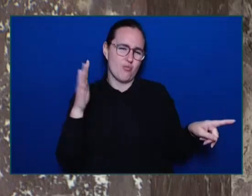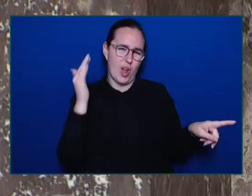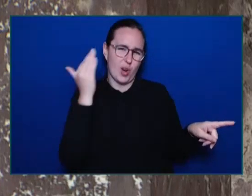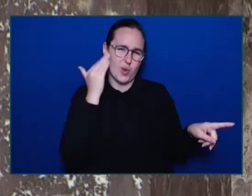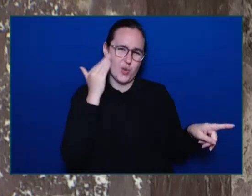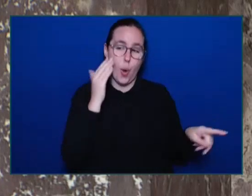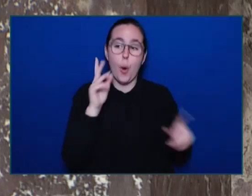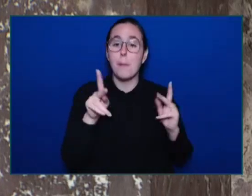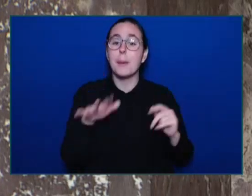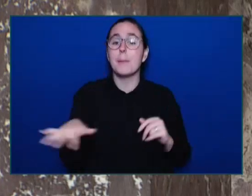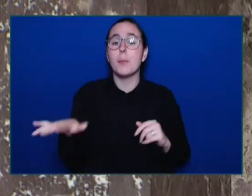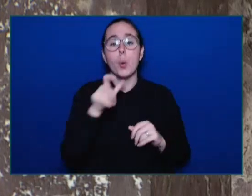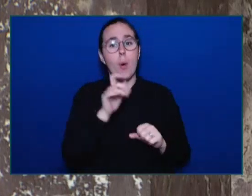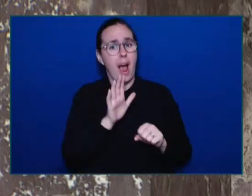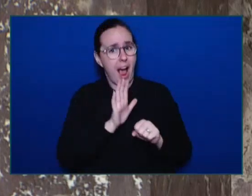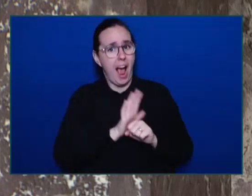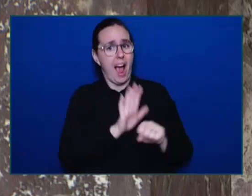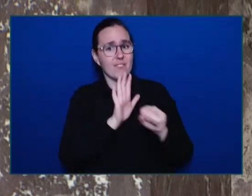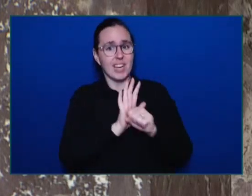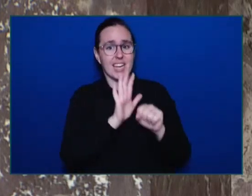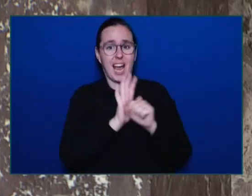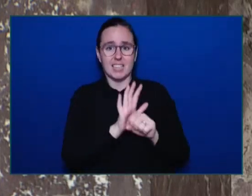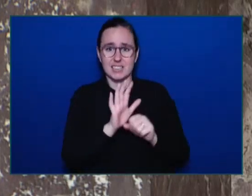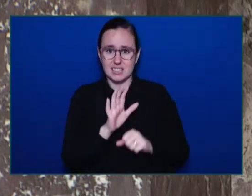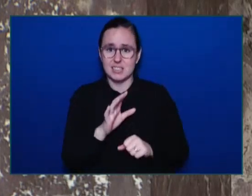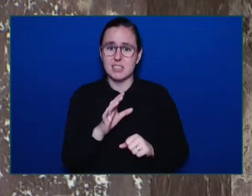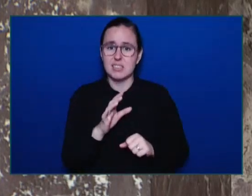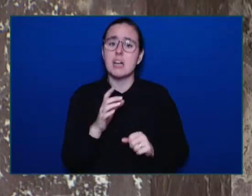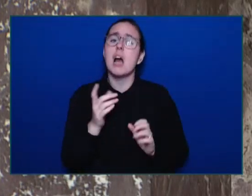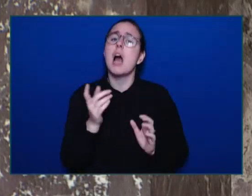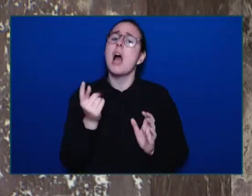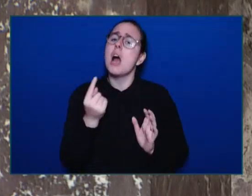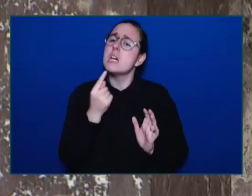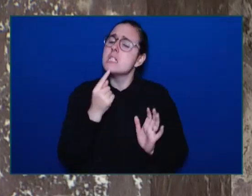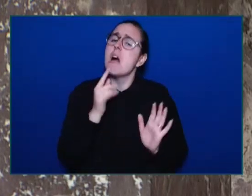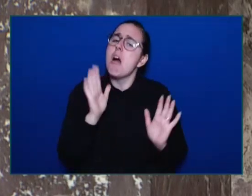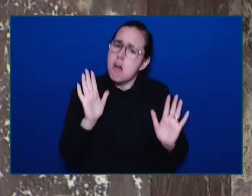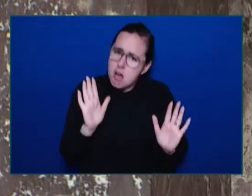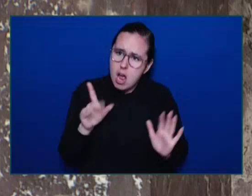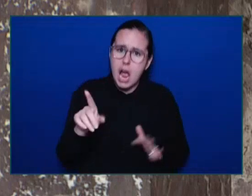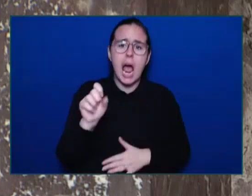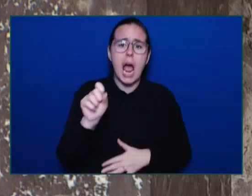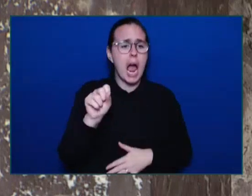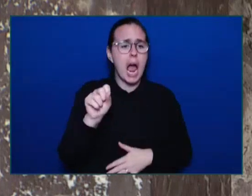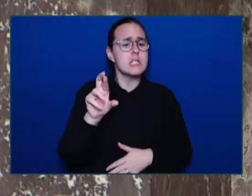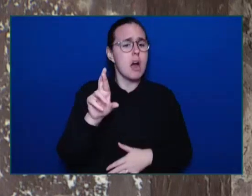fact, have activists come to us often to say an SRO building is going on sale, the province should